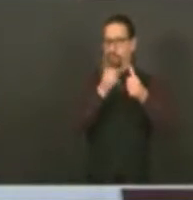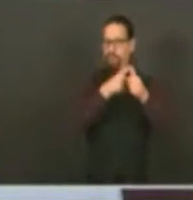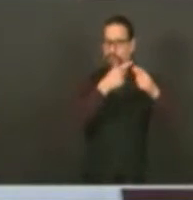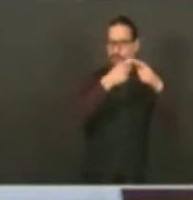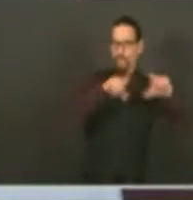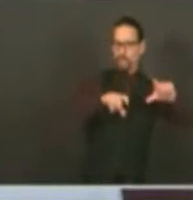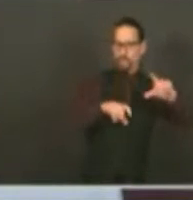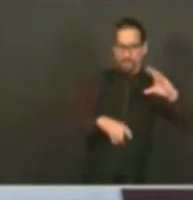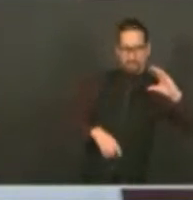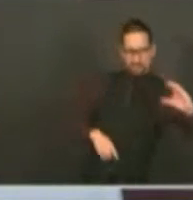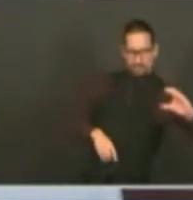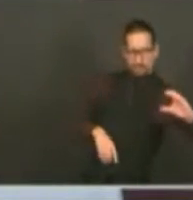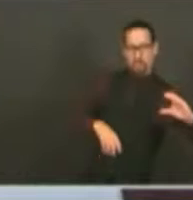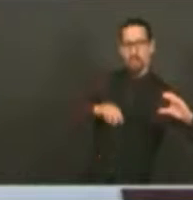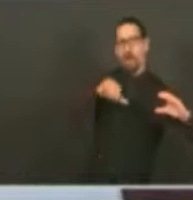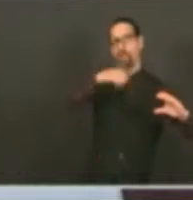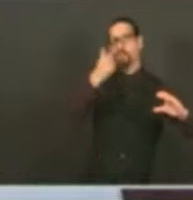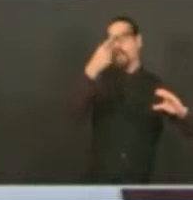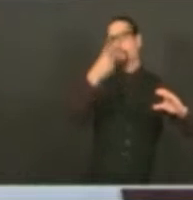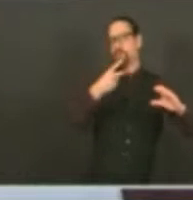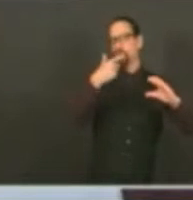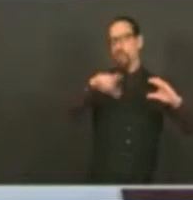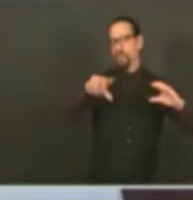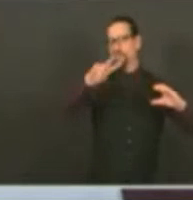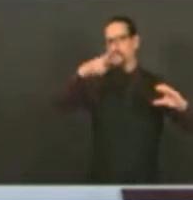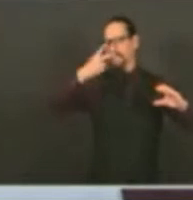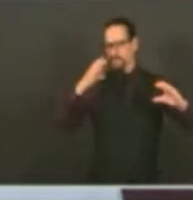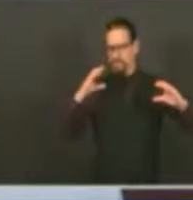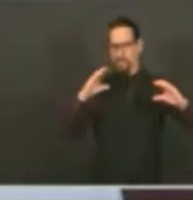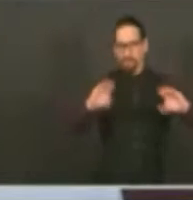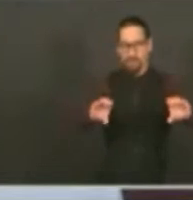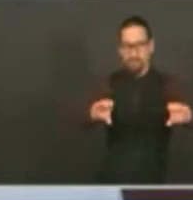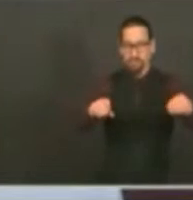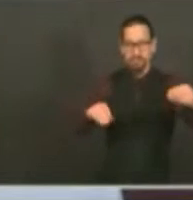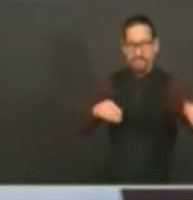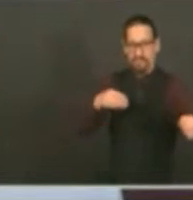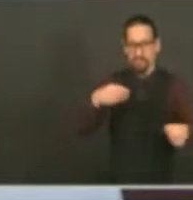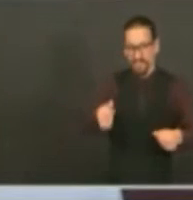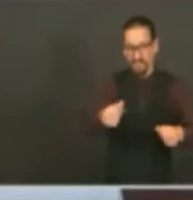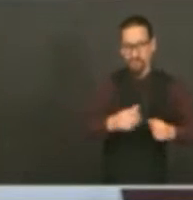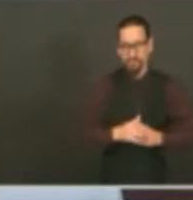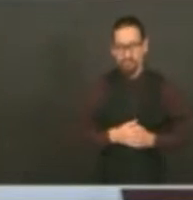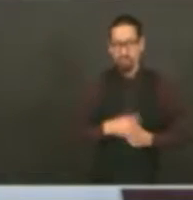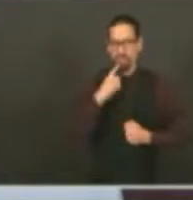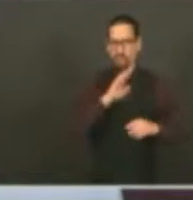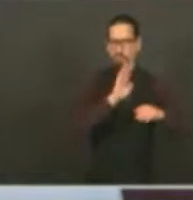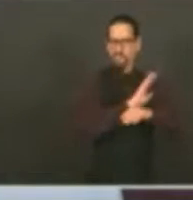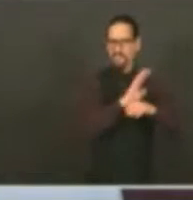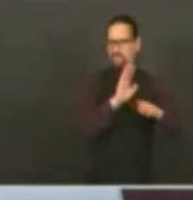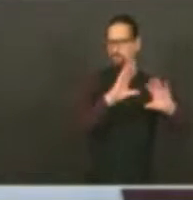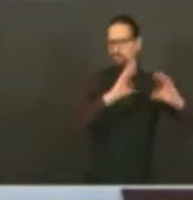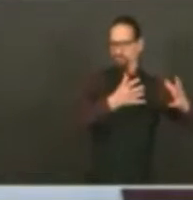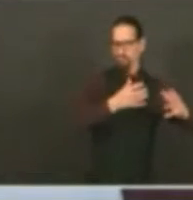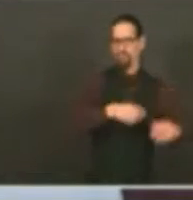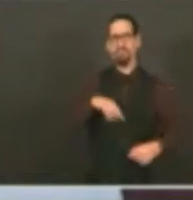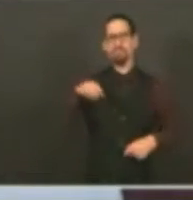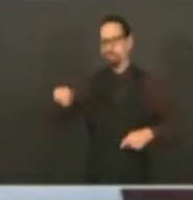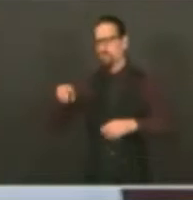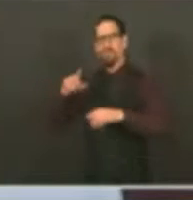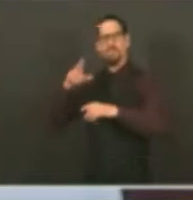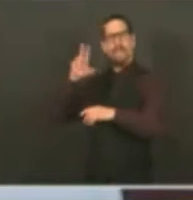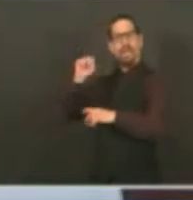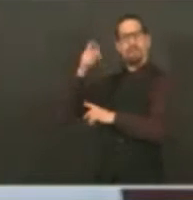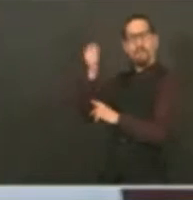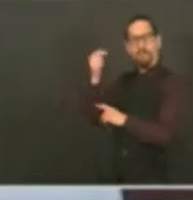say, with the extension of these programs, I think that what I've just announced is probably another $30 million